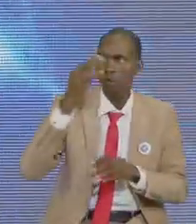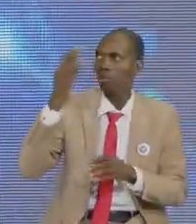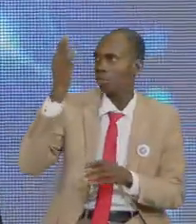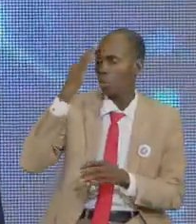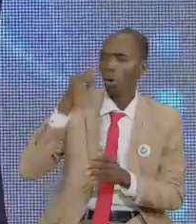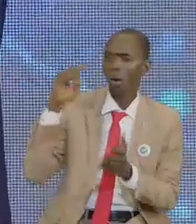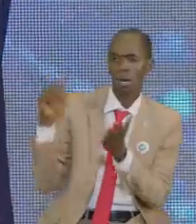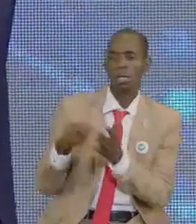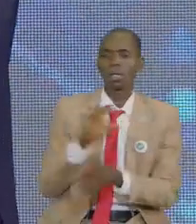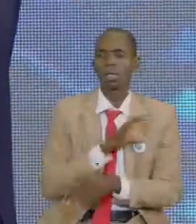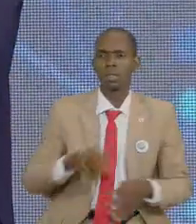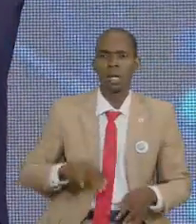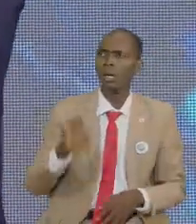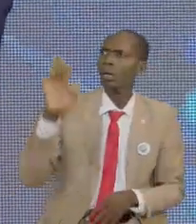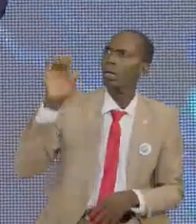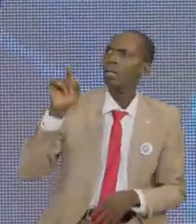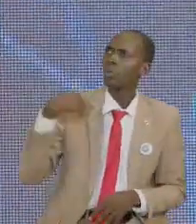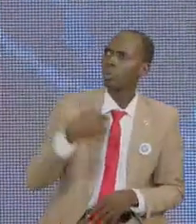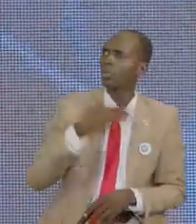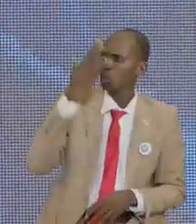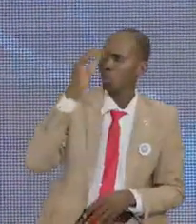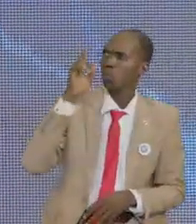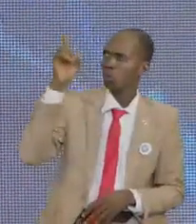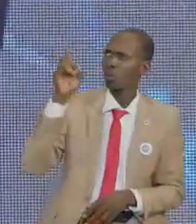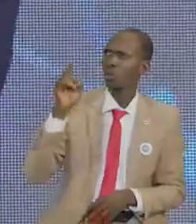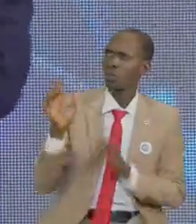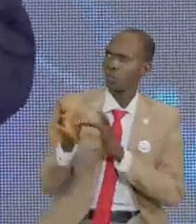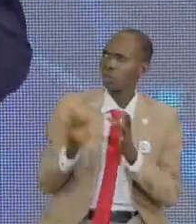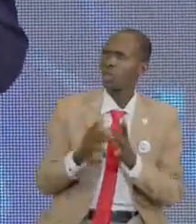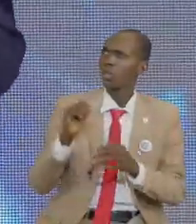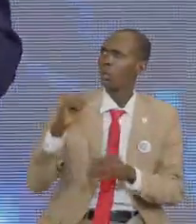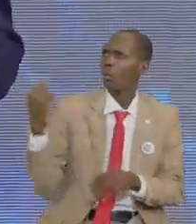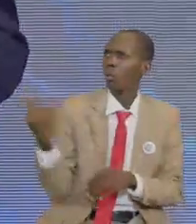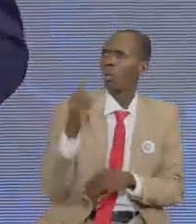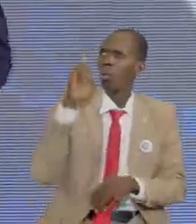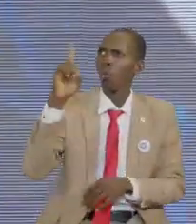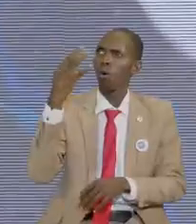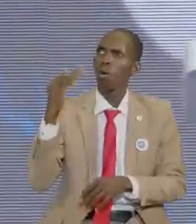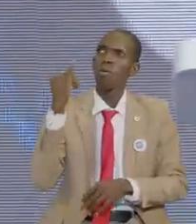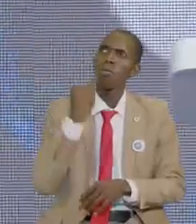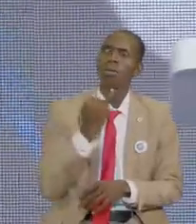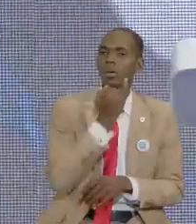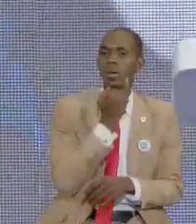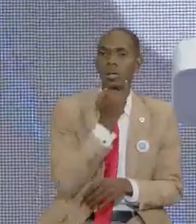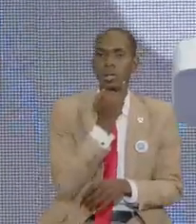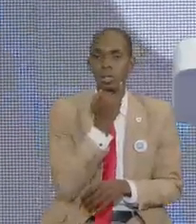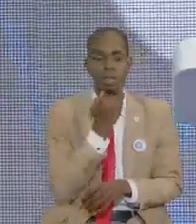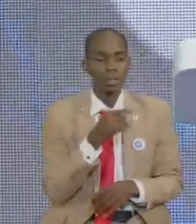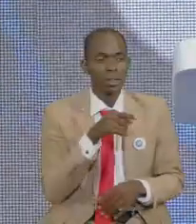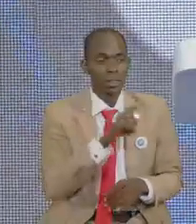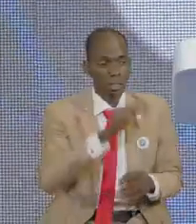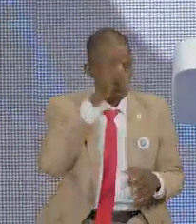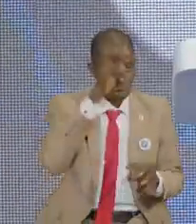we know you, the Holy One of Israel. They didn't come into